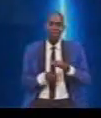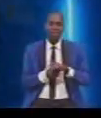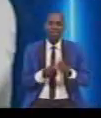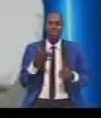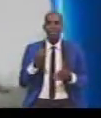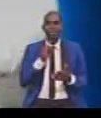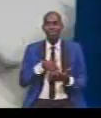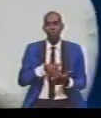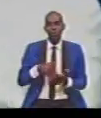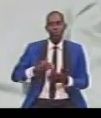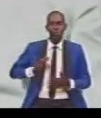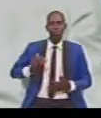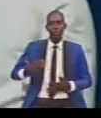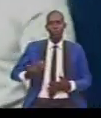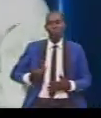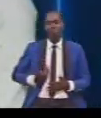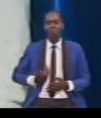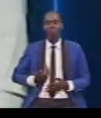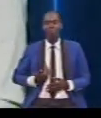this weary soul,